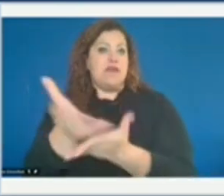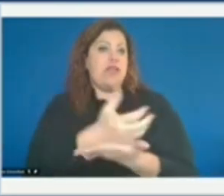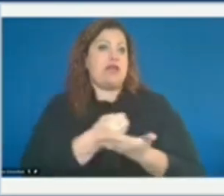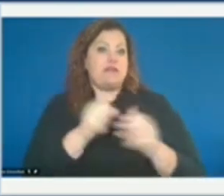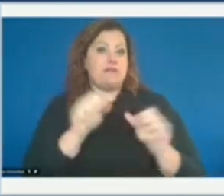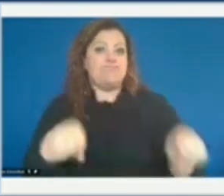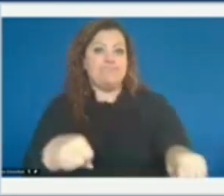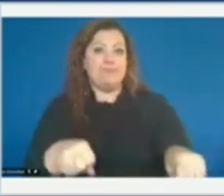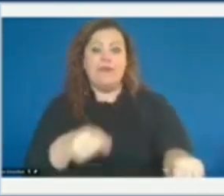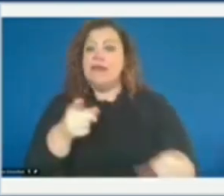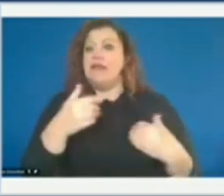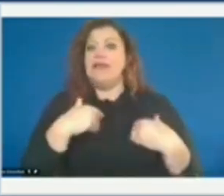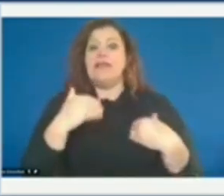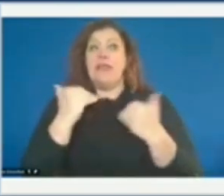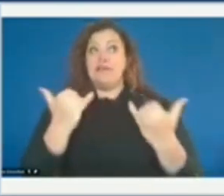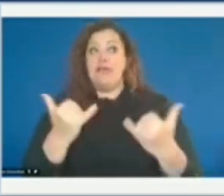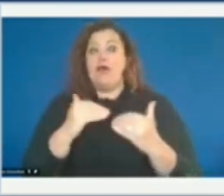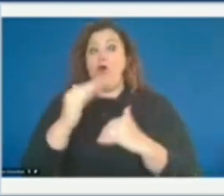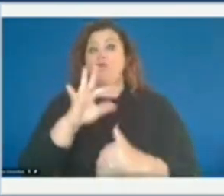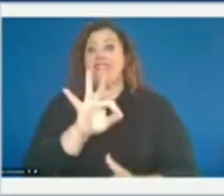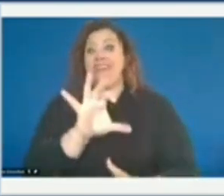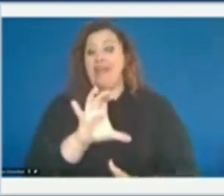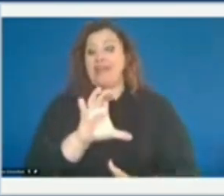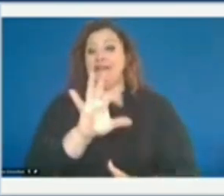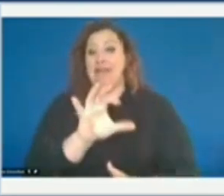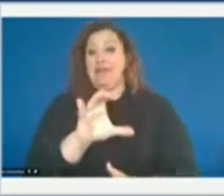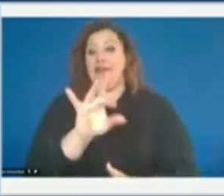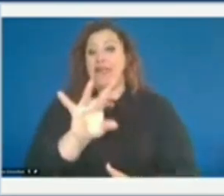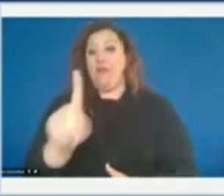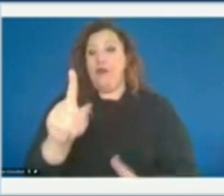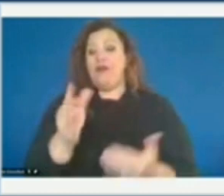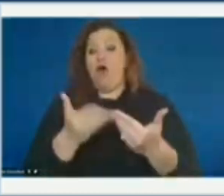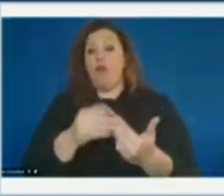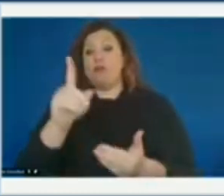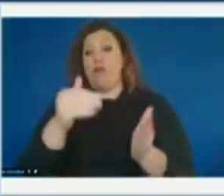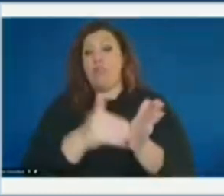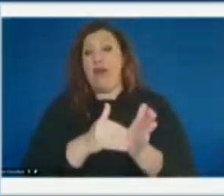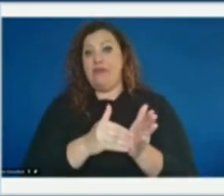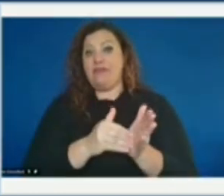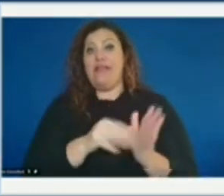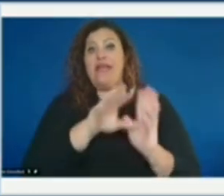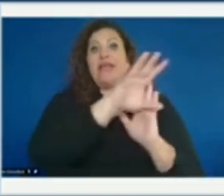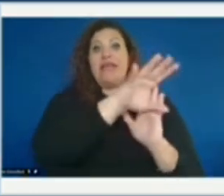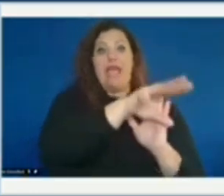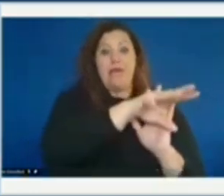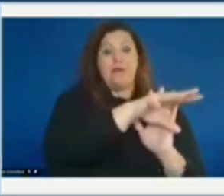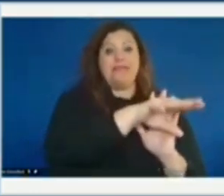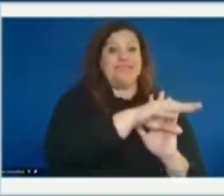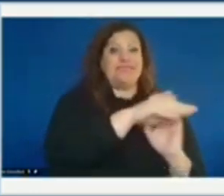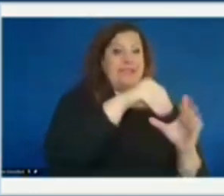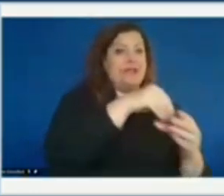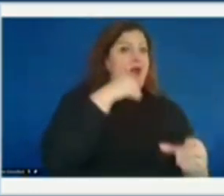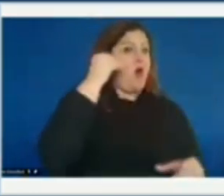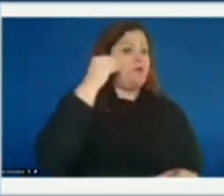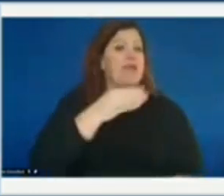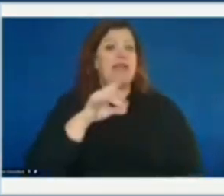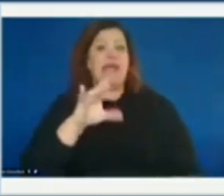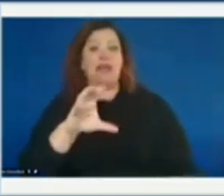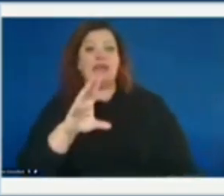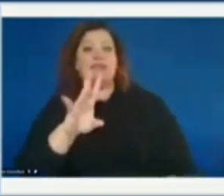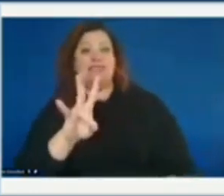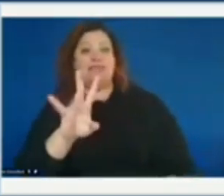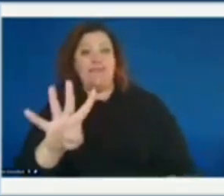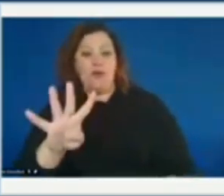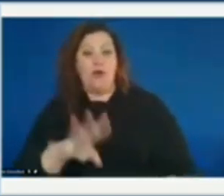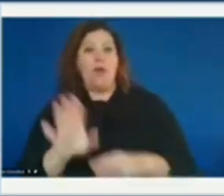There are over 981, almost 1,000 residential cameras so far, and over 874 businesses who have registered. I